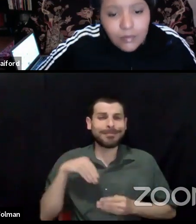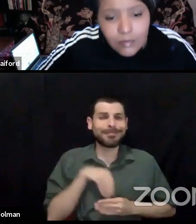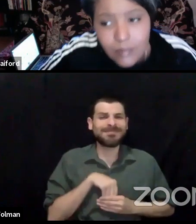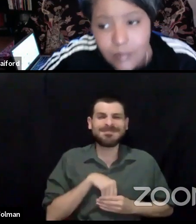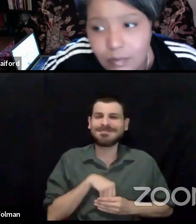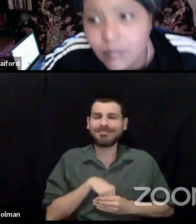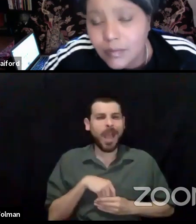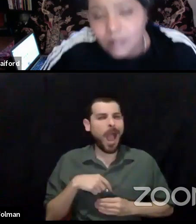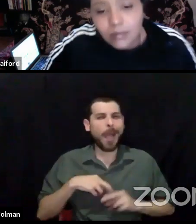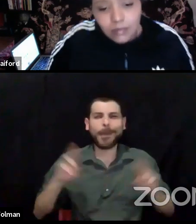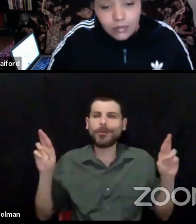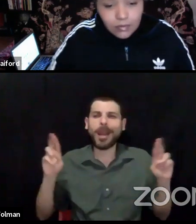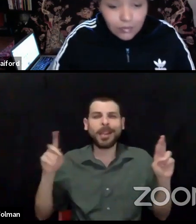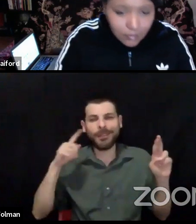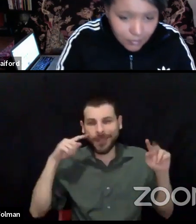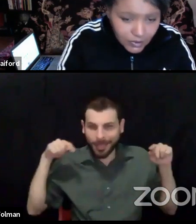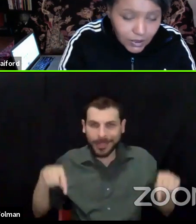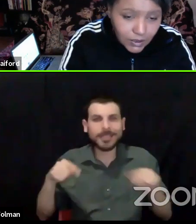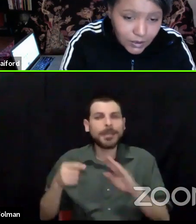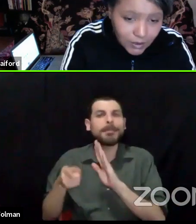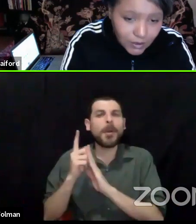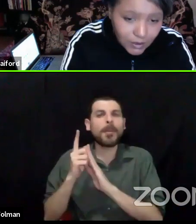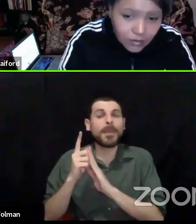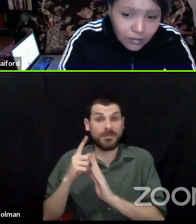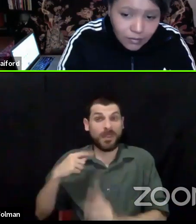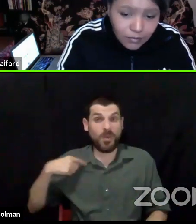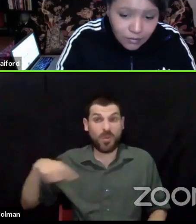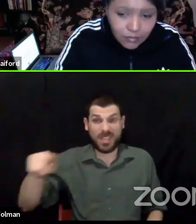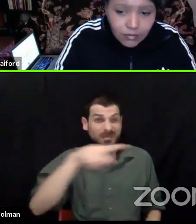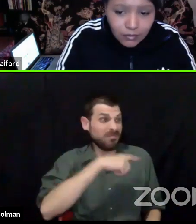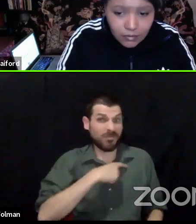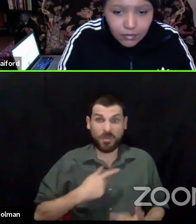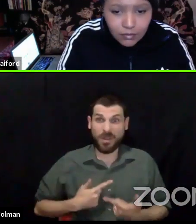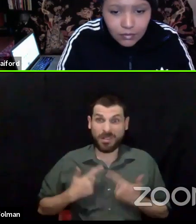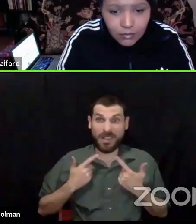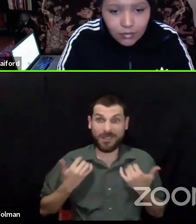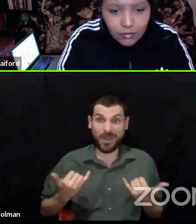purpose. We're supposed to be alive right now. Yes. You know, and